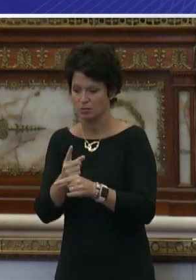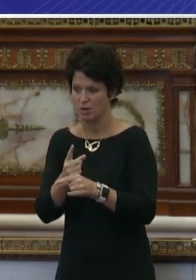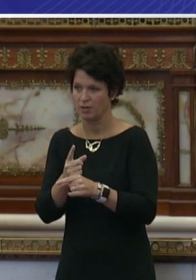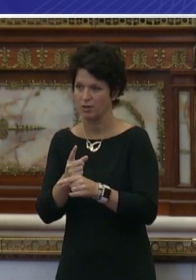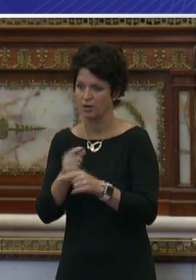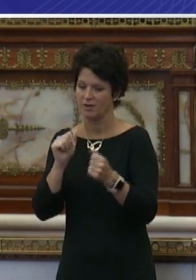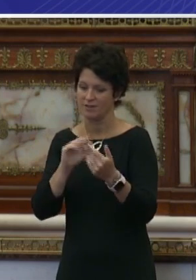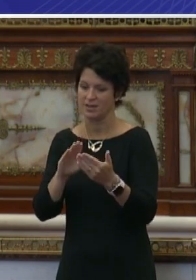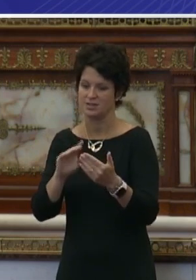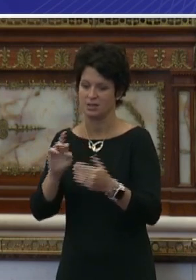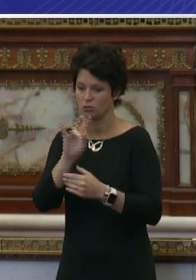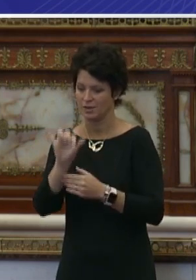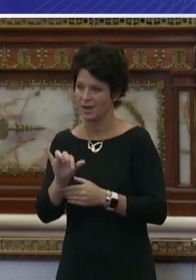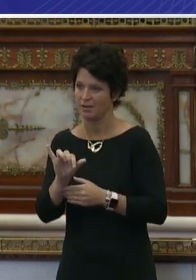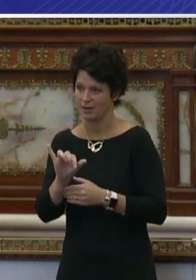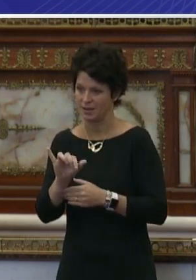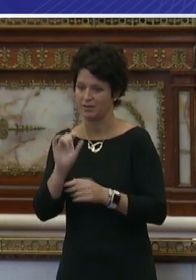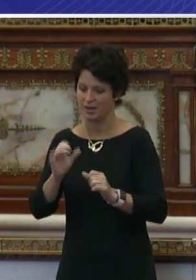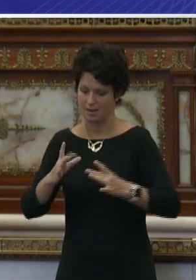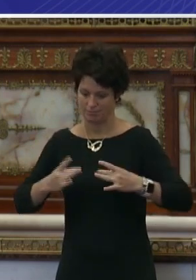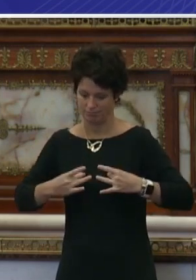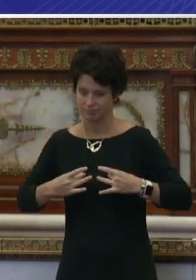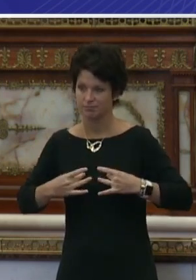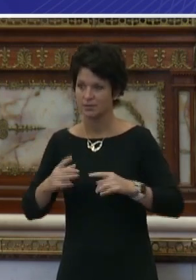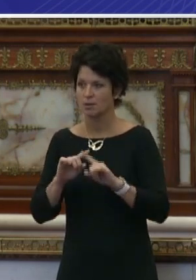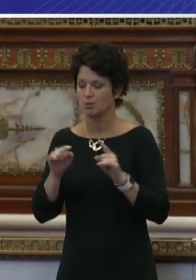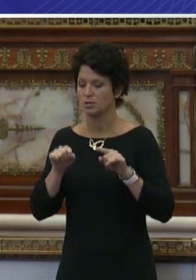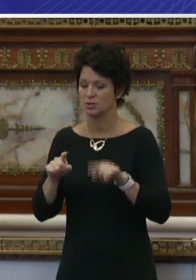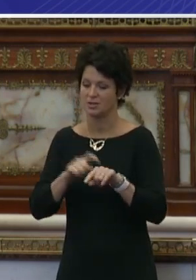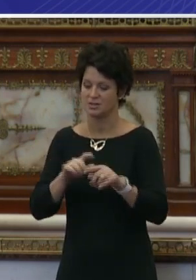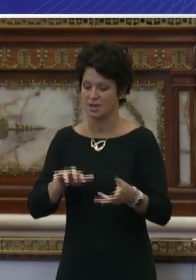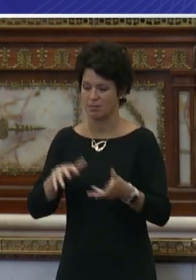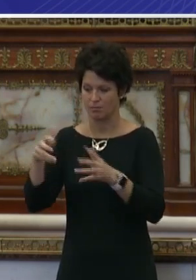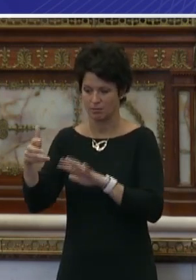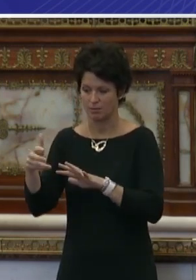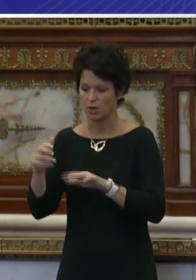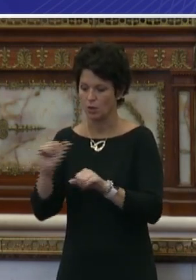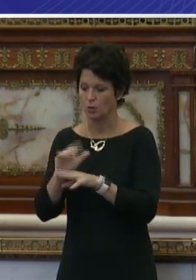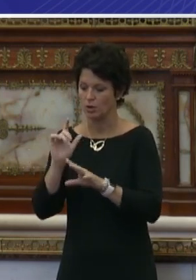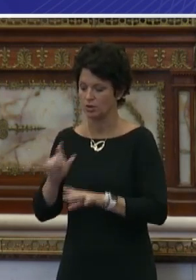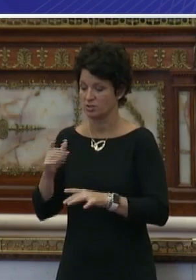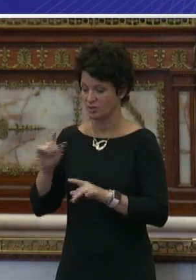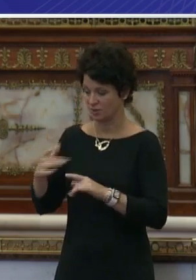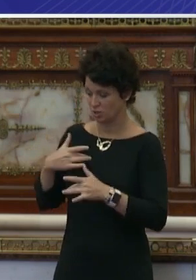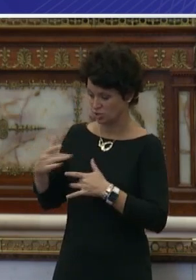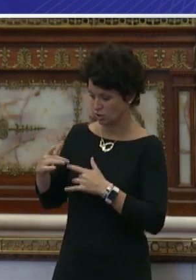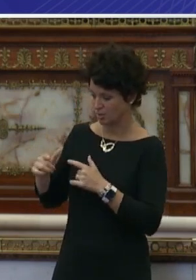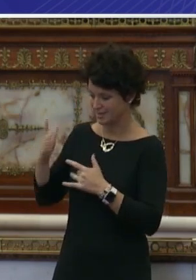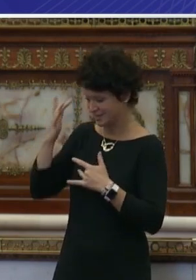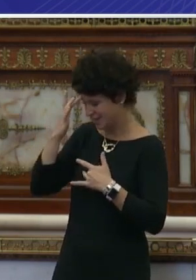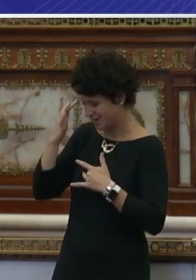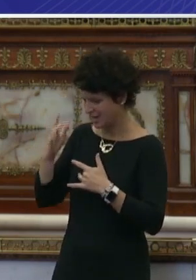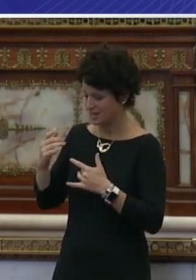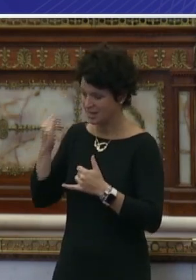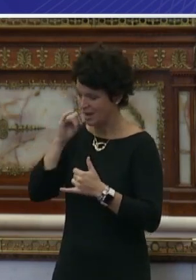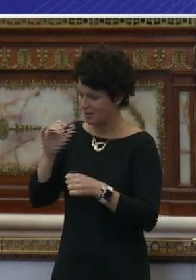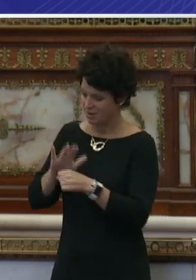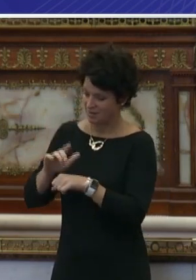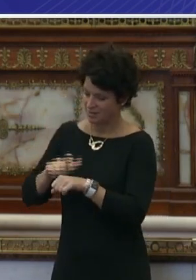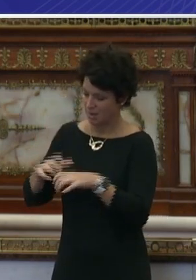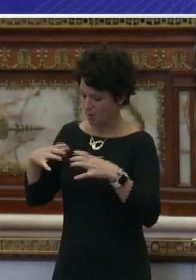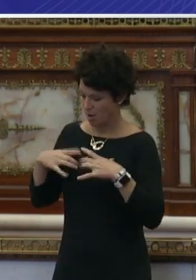lines facing the reality that they can get this virus. In this time of uncertainty, workers shouldn't have to worry about getting sick and having the time to take off to fully